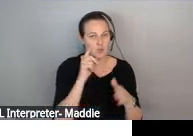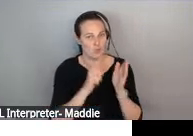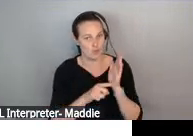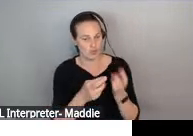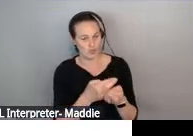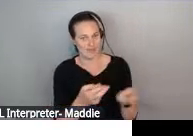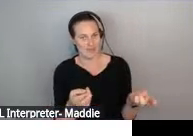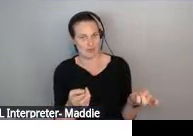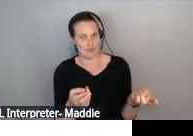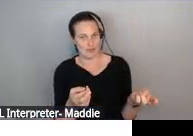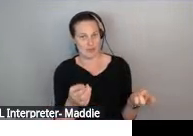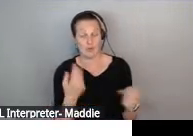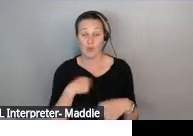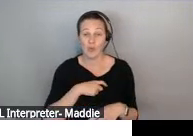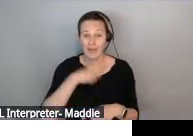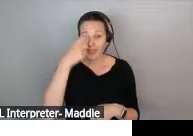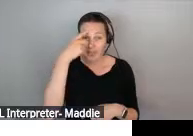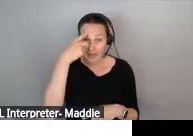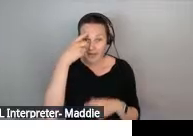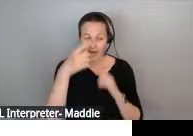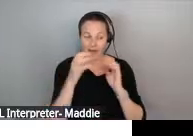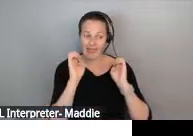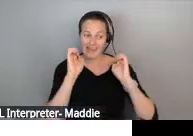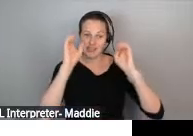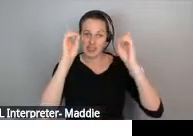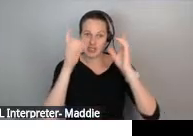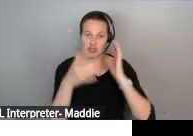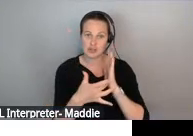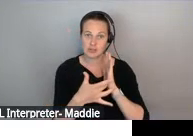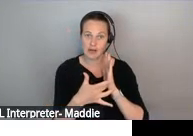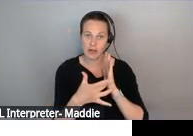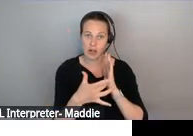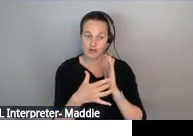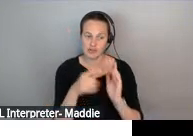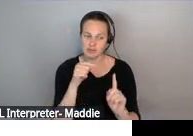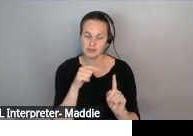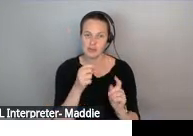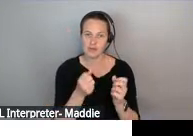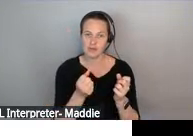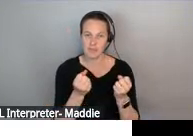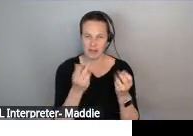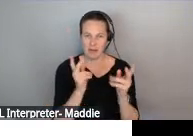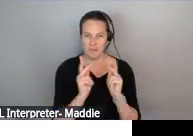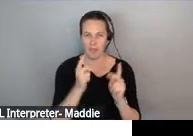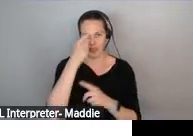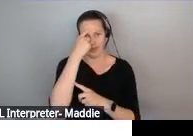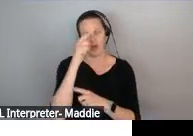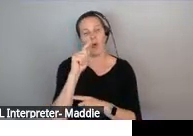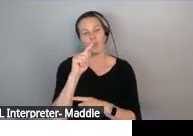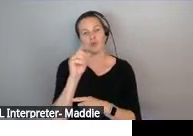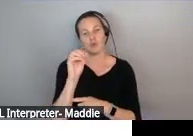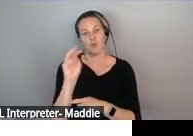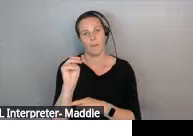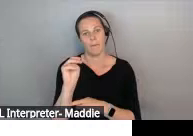think of educational technology, a lot of times people will think of Zoom as a educational technology